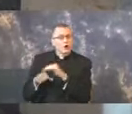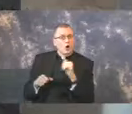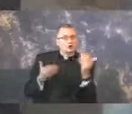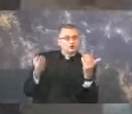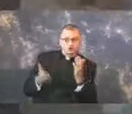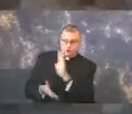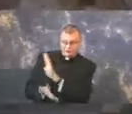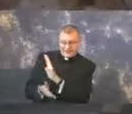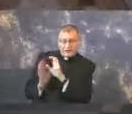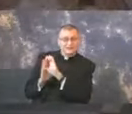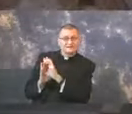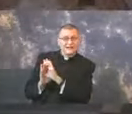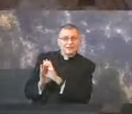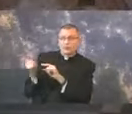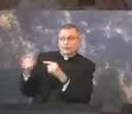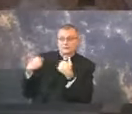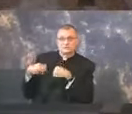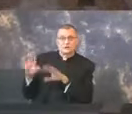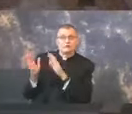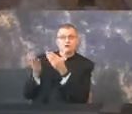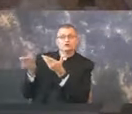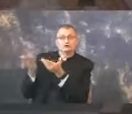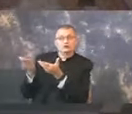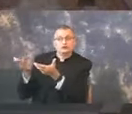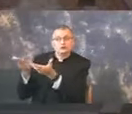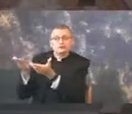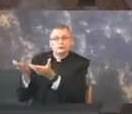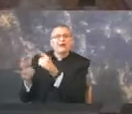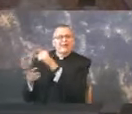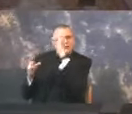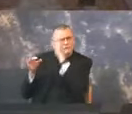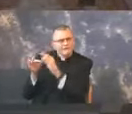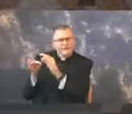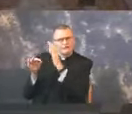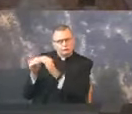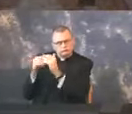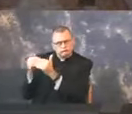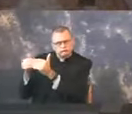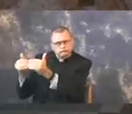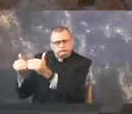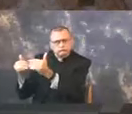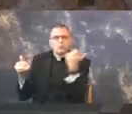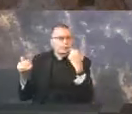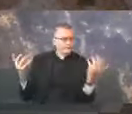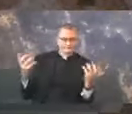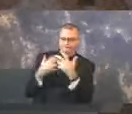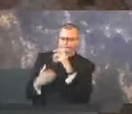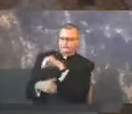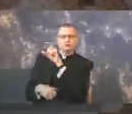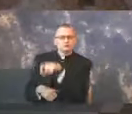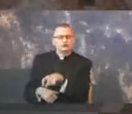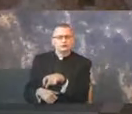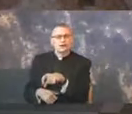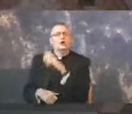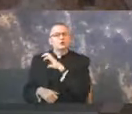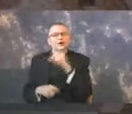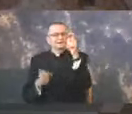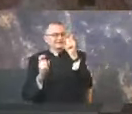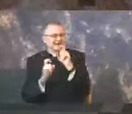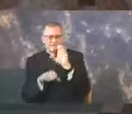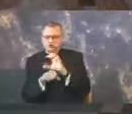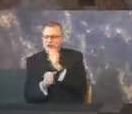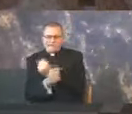this exceptional circumstance? And they were all faithful to the Church. In that, they acknowledged that Christ has given to the Church everything she